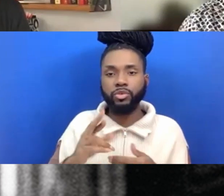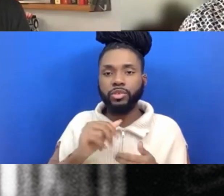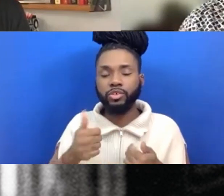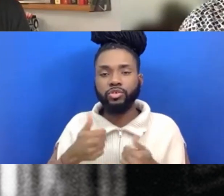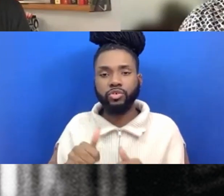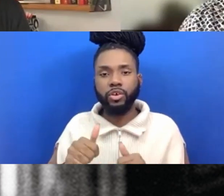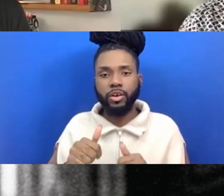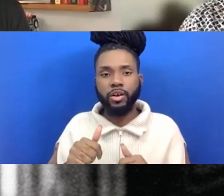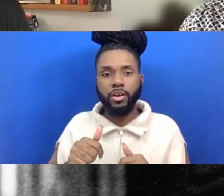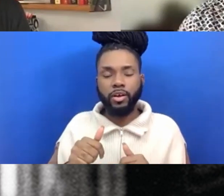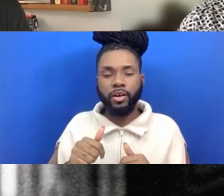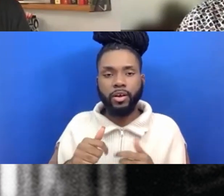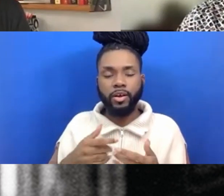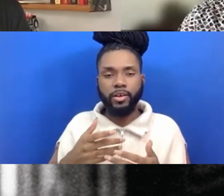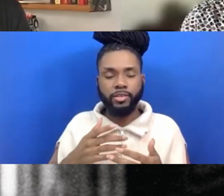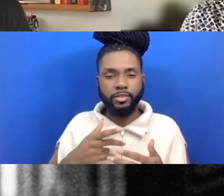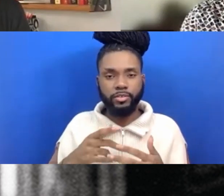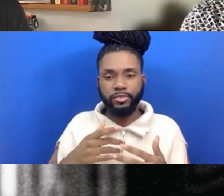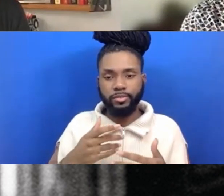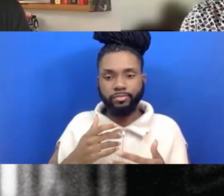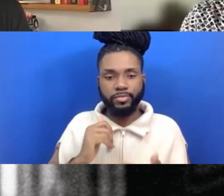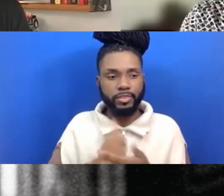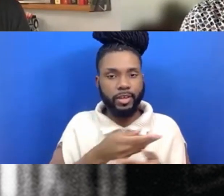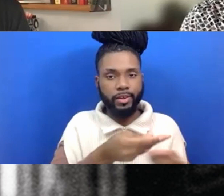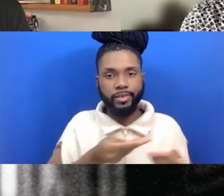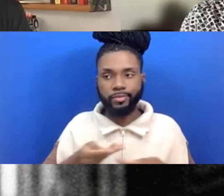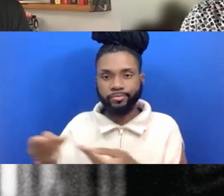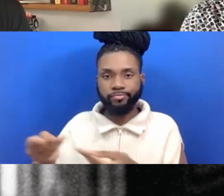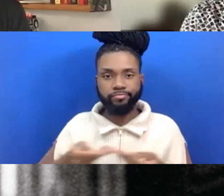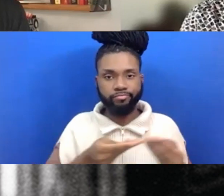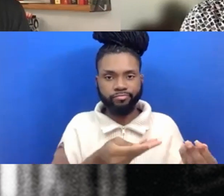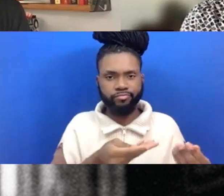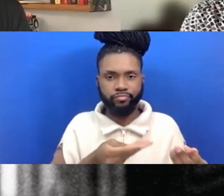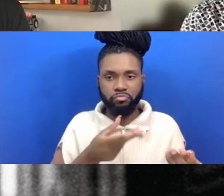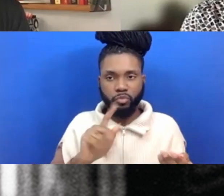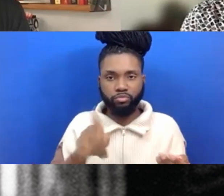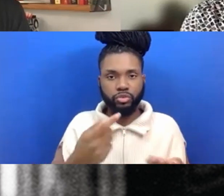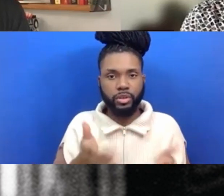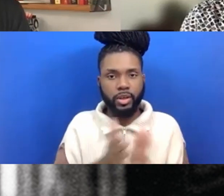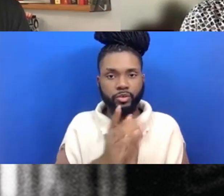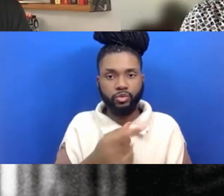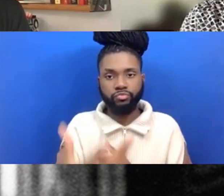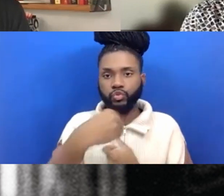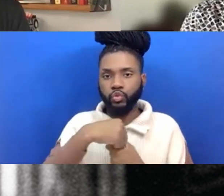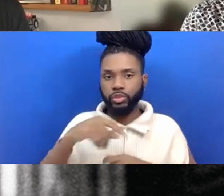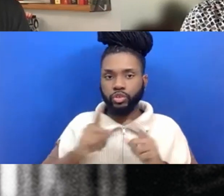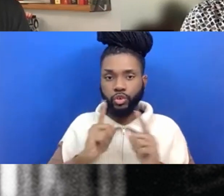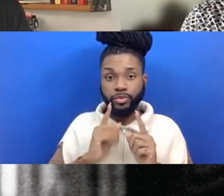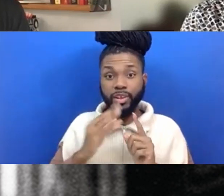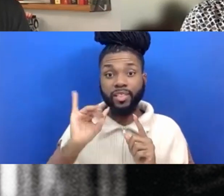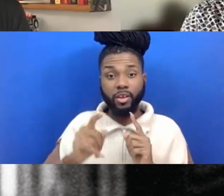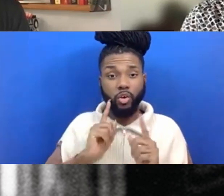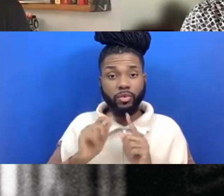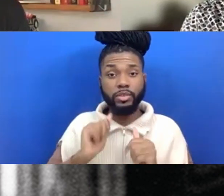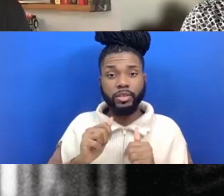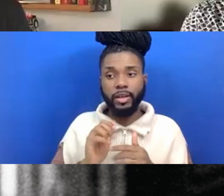or a viewer, and the work. I'm just asking you to be in this conversation. And that conversation can lead to very, very different